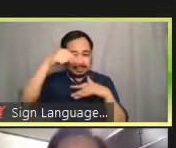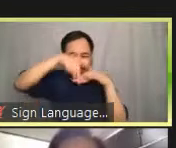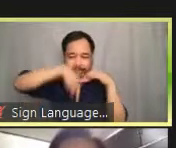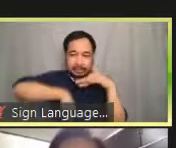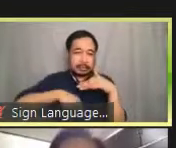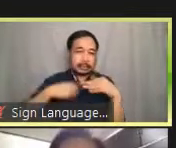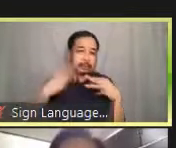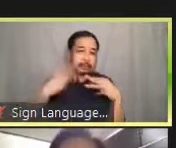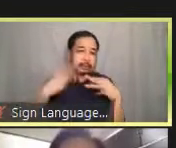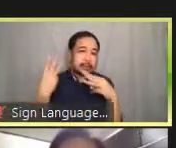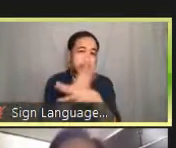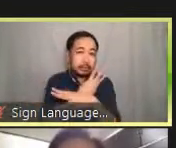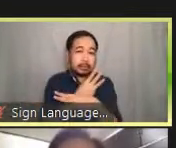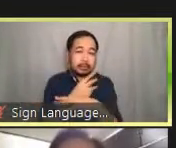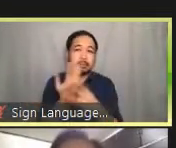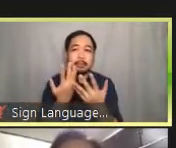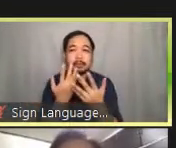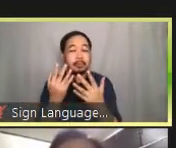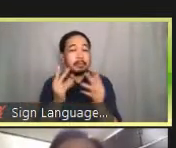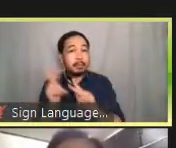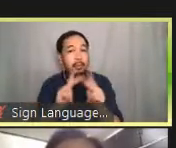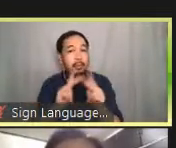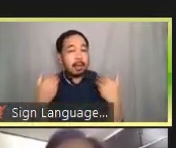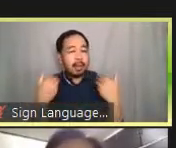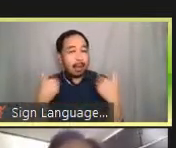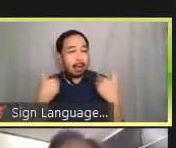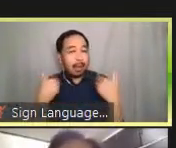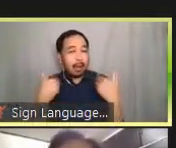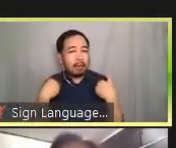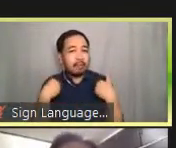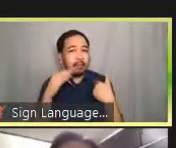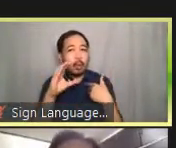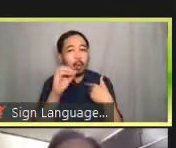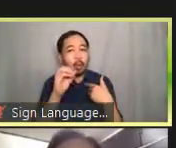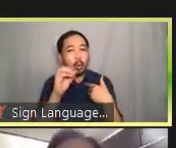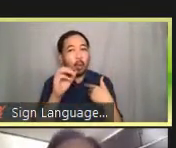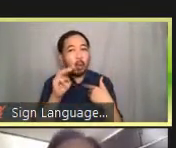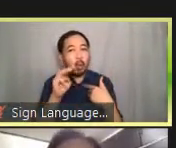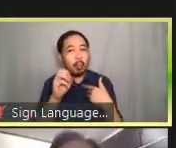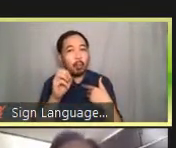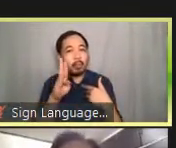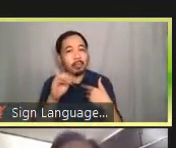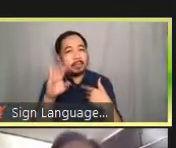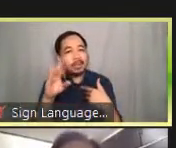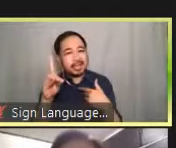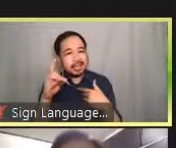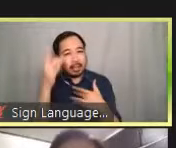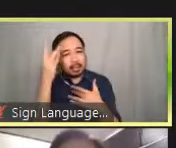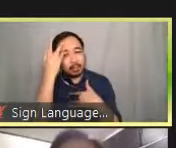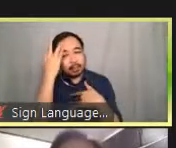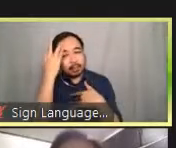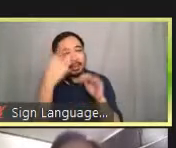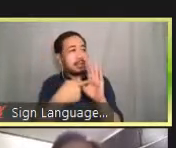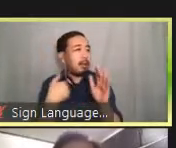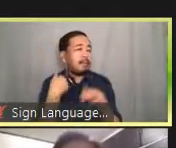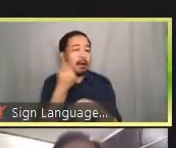here's for getting complications are those morbid conditions, yung may mga ibang sakit.